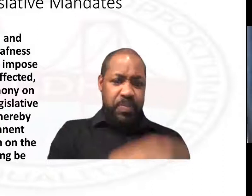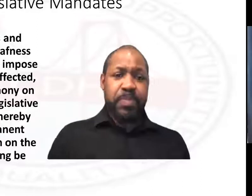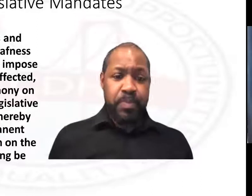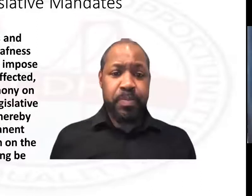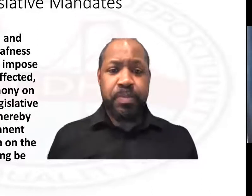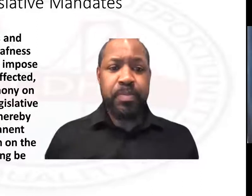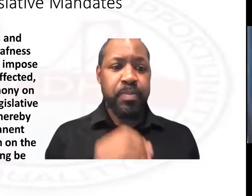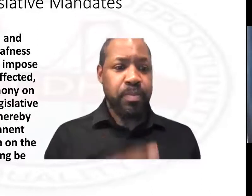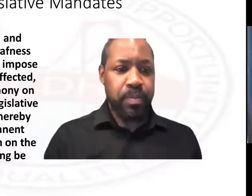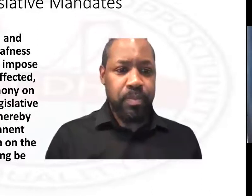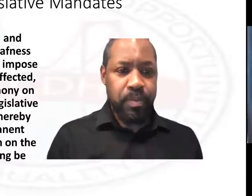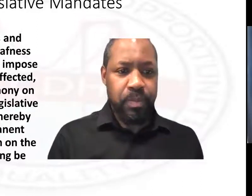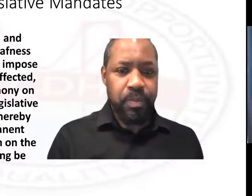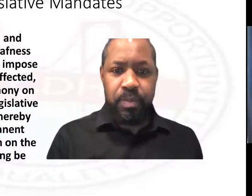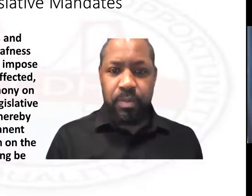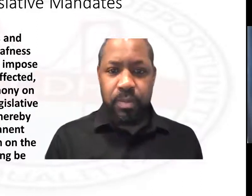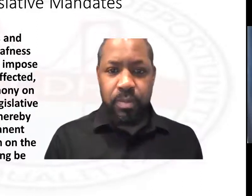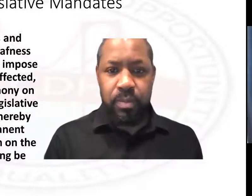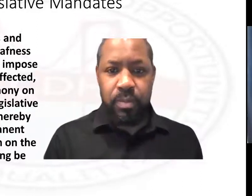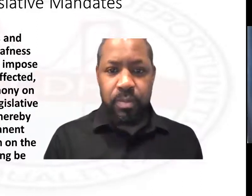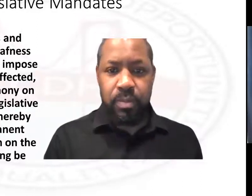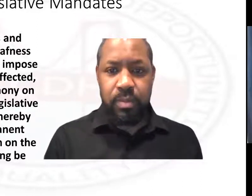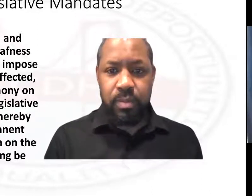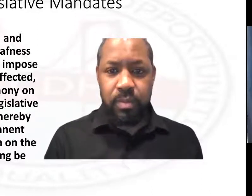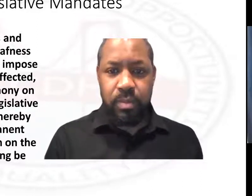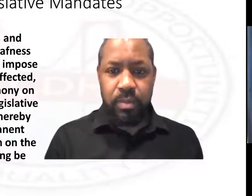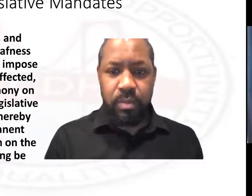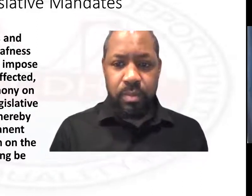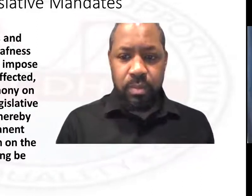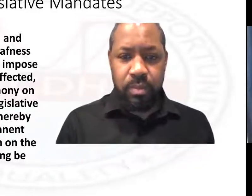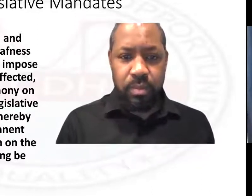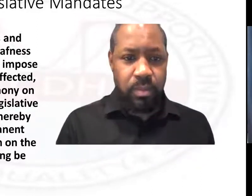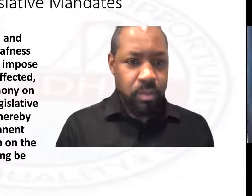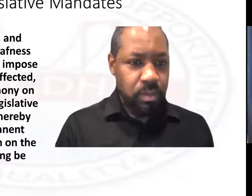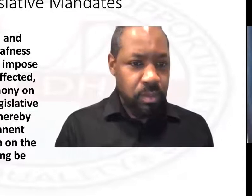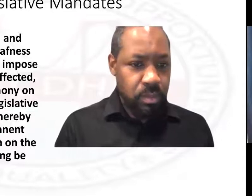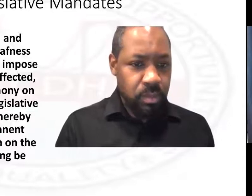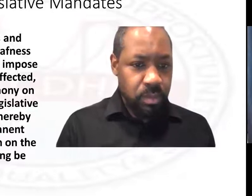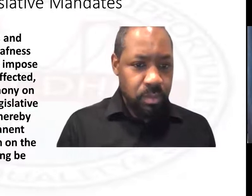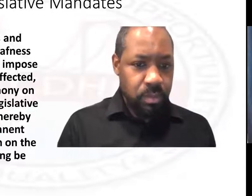are on in Rhode Island that have established this commission.